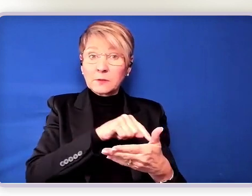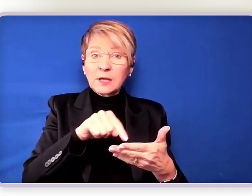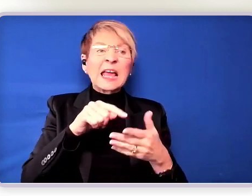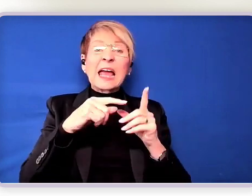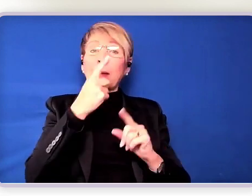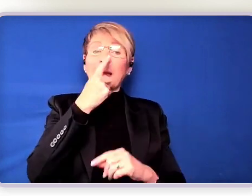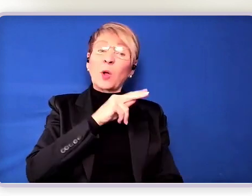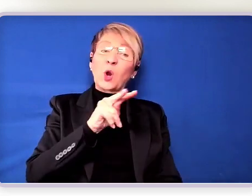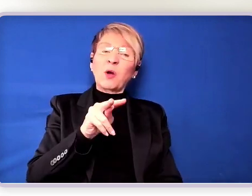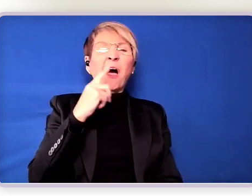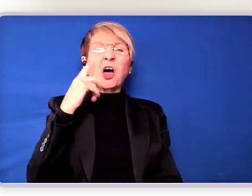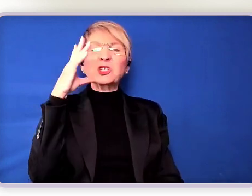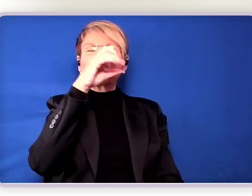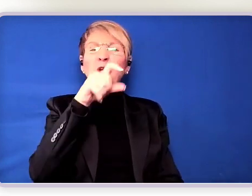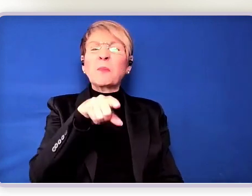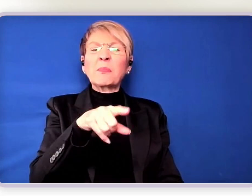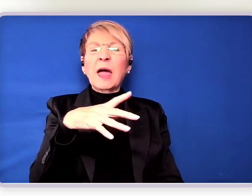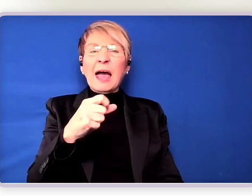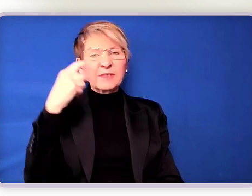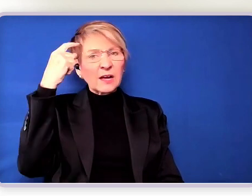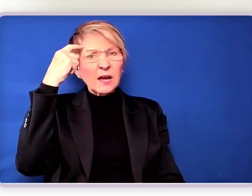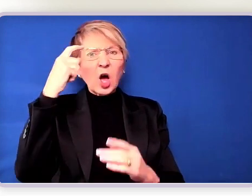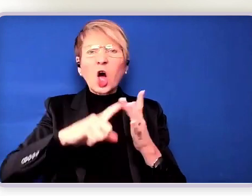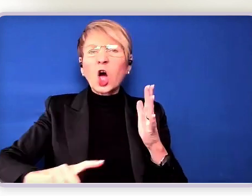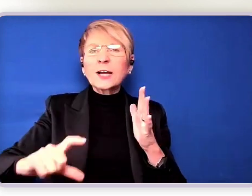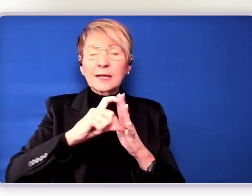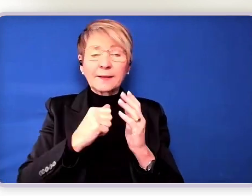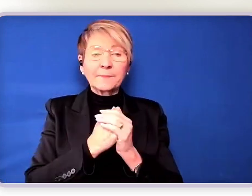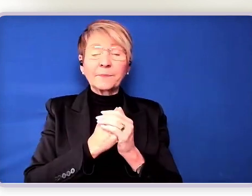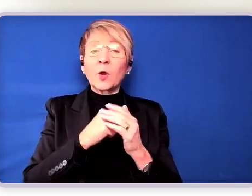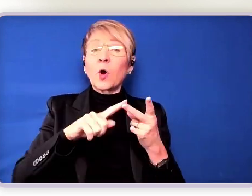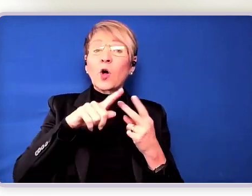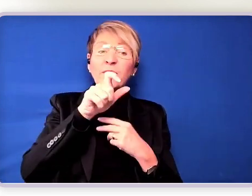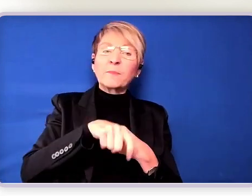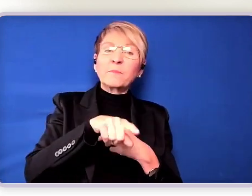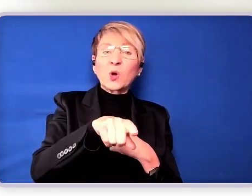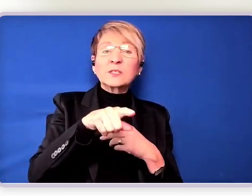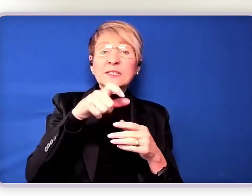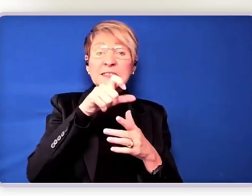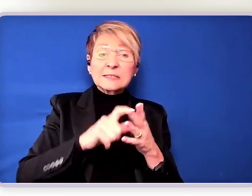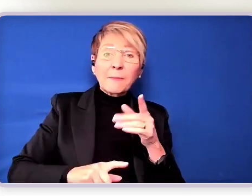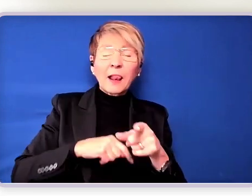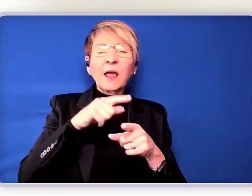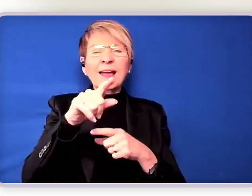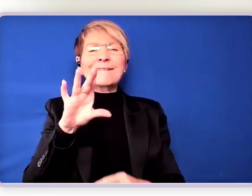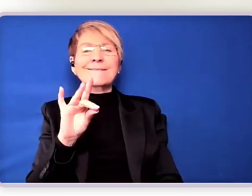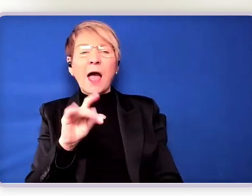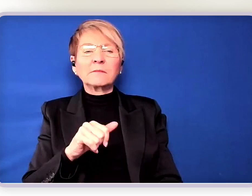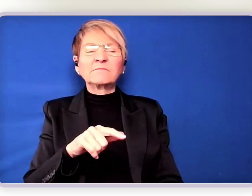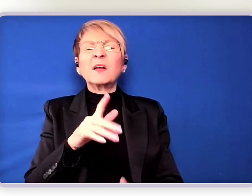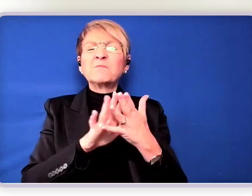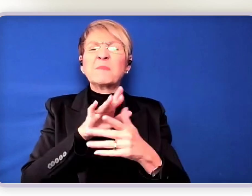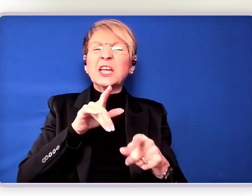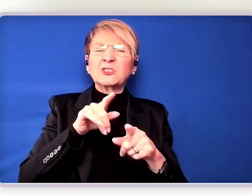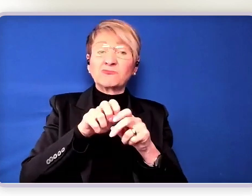is gay, so it's assumed that he or she has AIDS or Hep B. And so my green ticks here, they